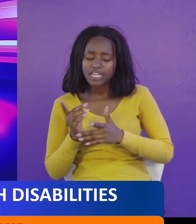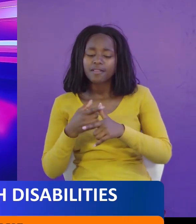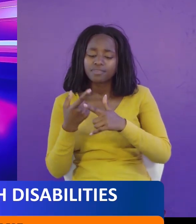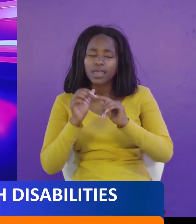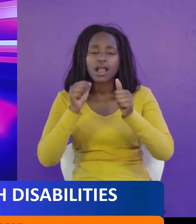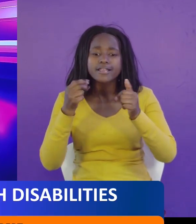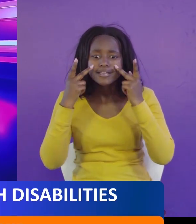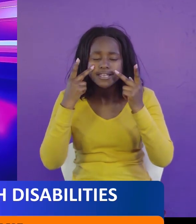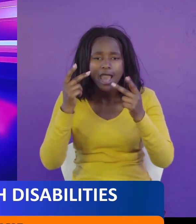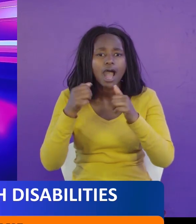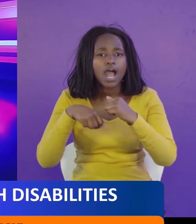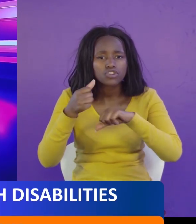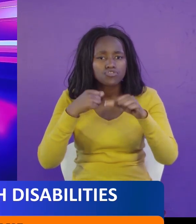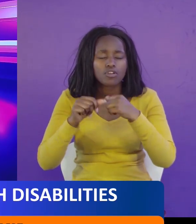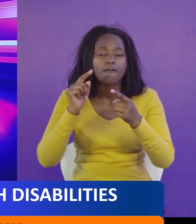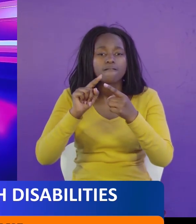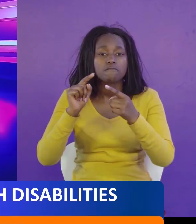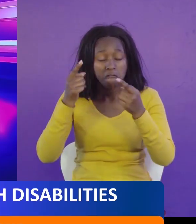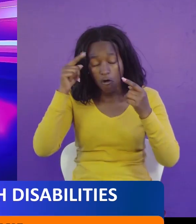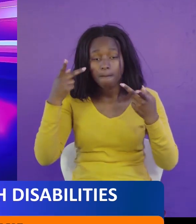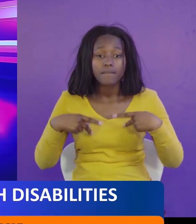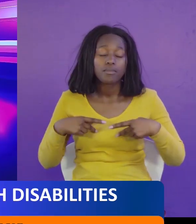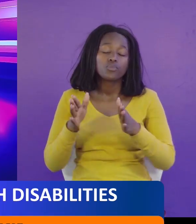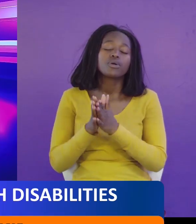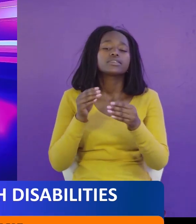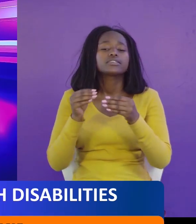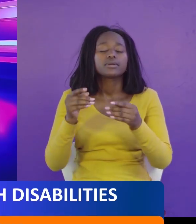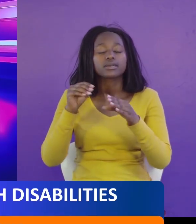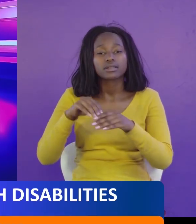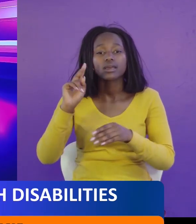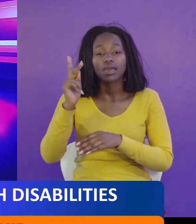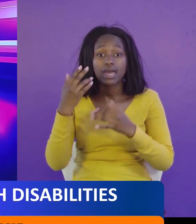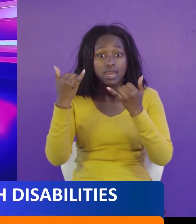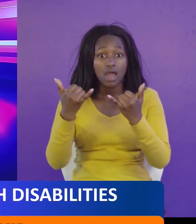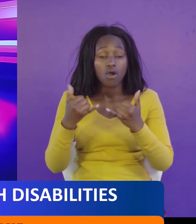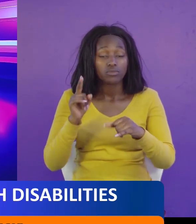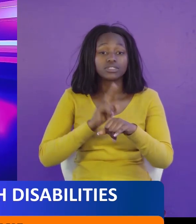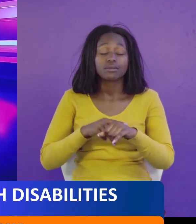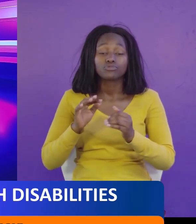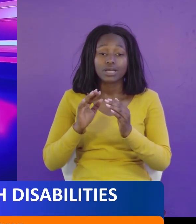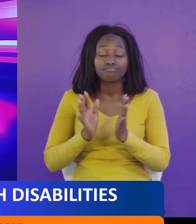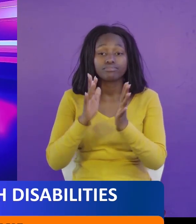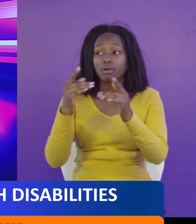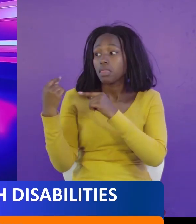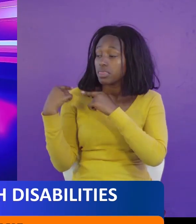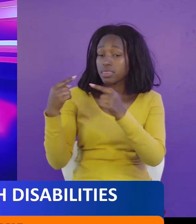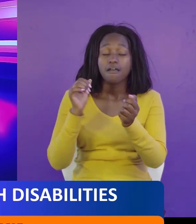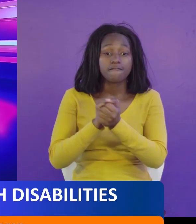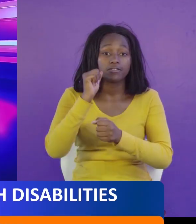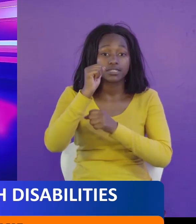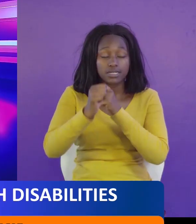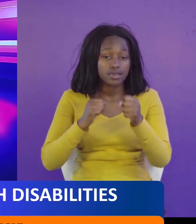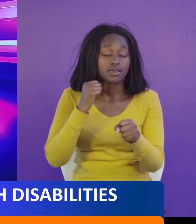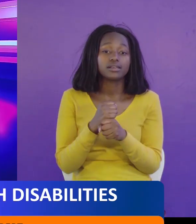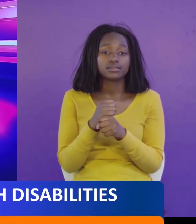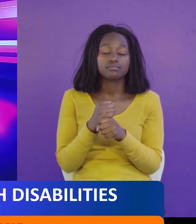Kenya. Now, as we celebrate the 15th anniversary of the Constitution, right now in 2025,